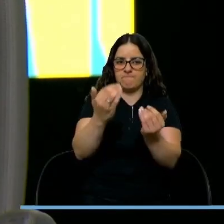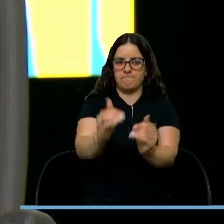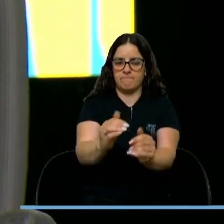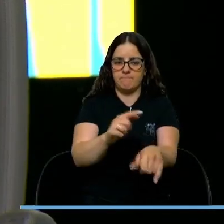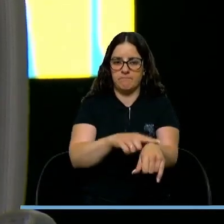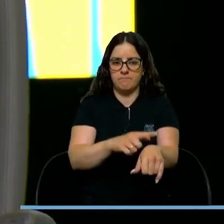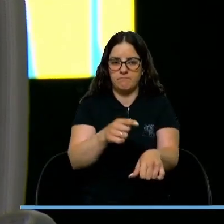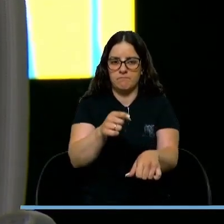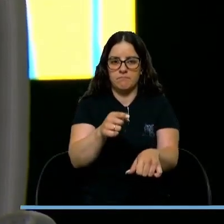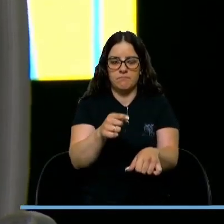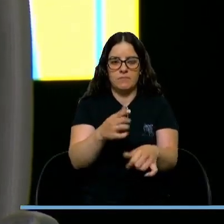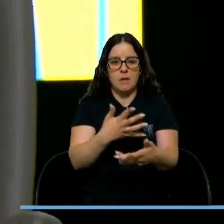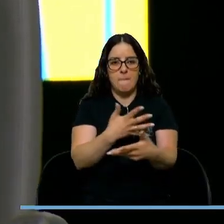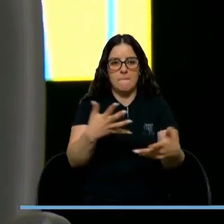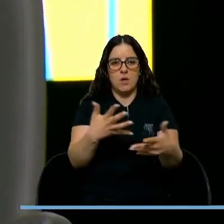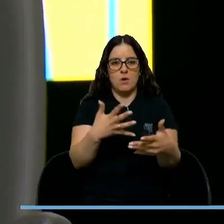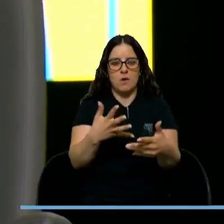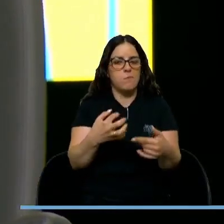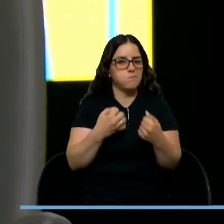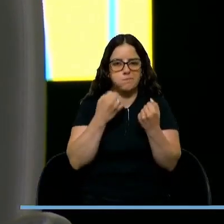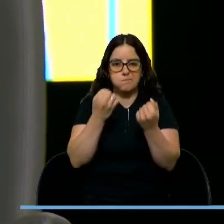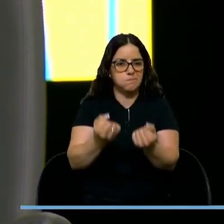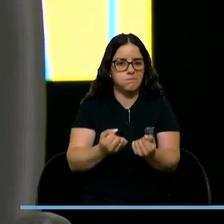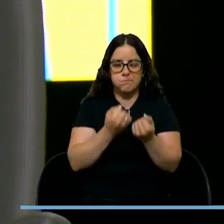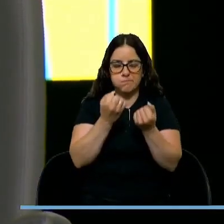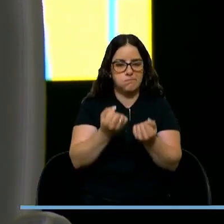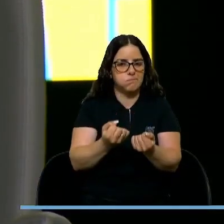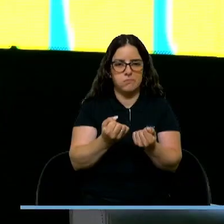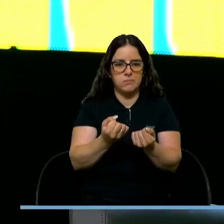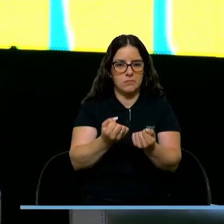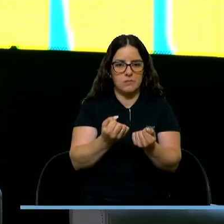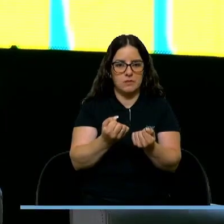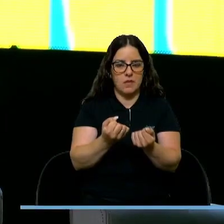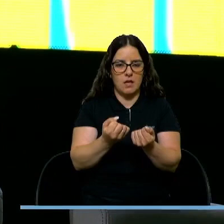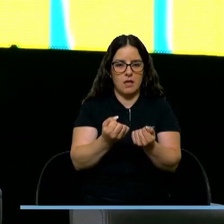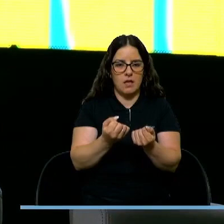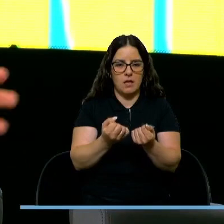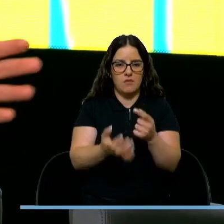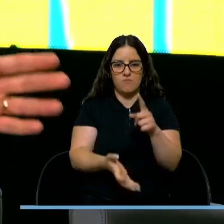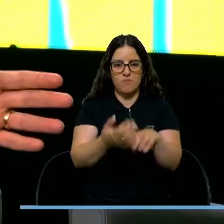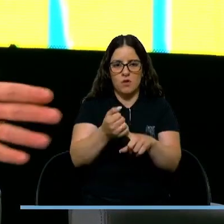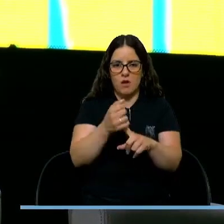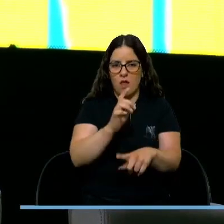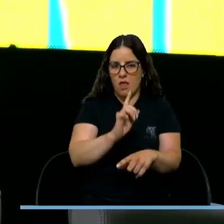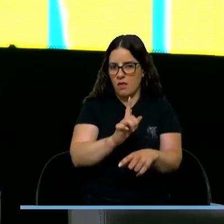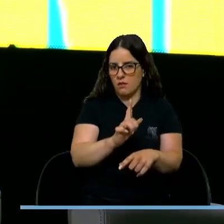The question is, will most be able to meet the